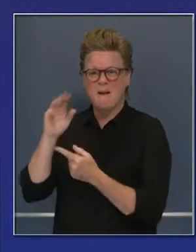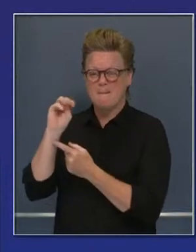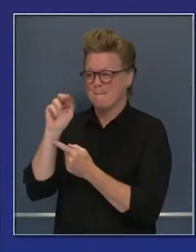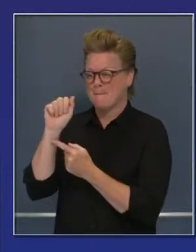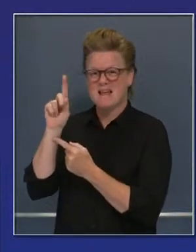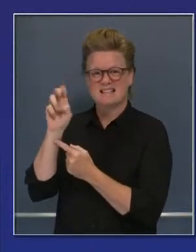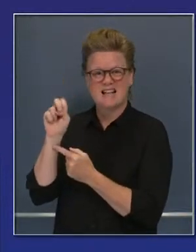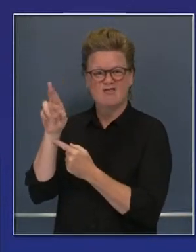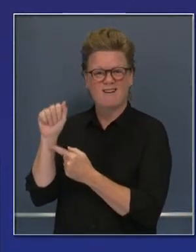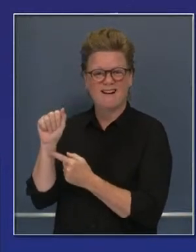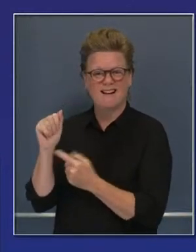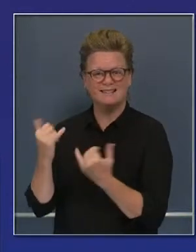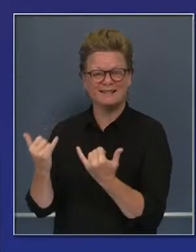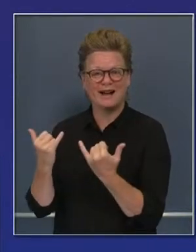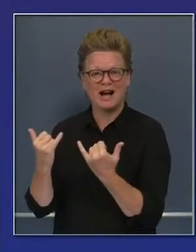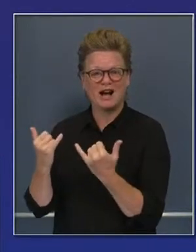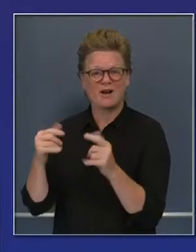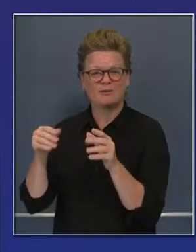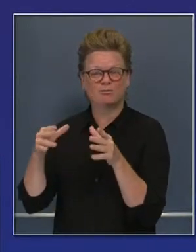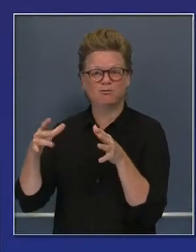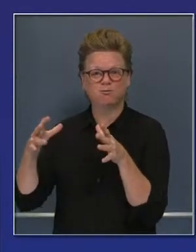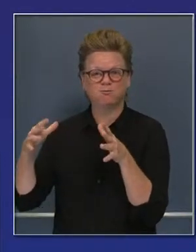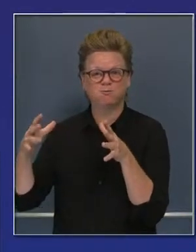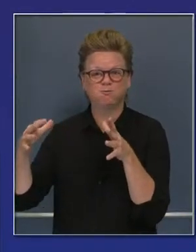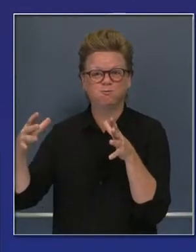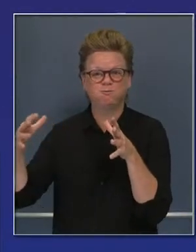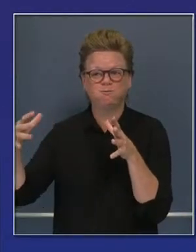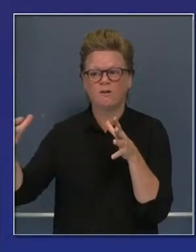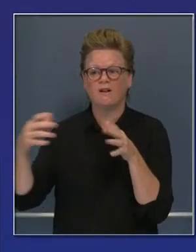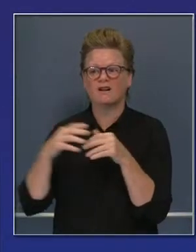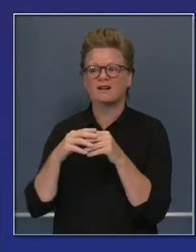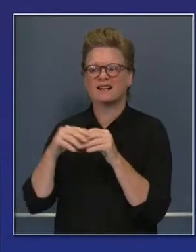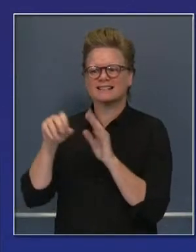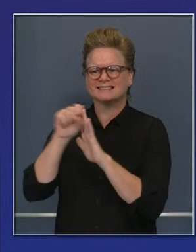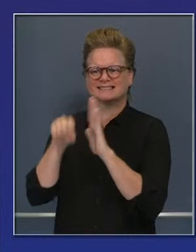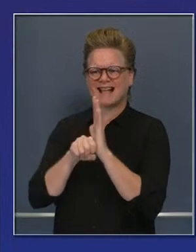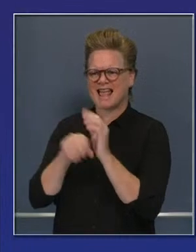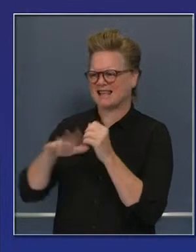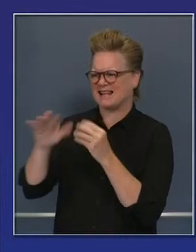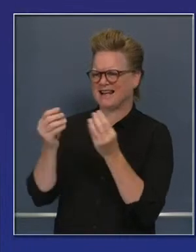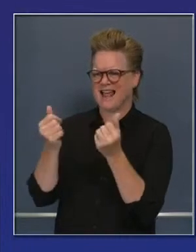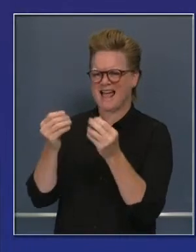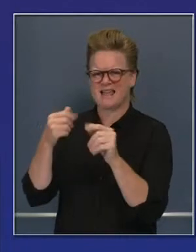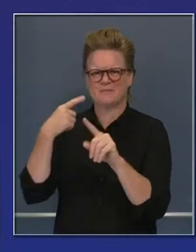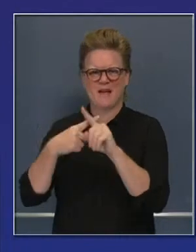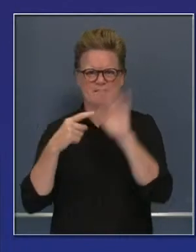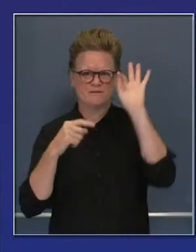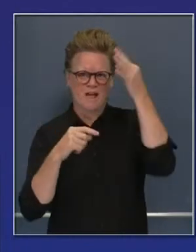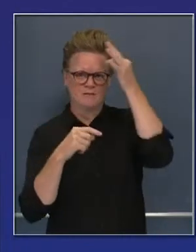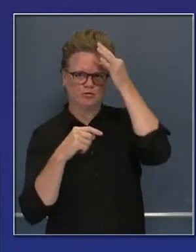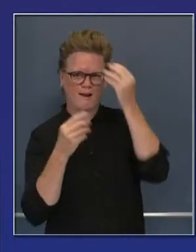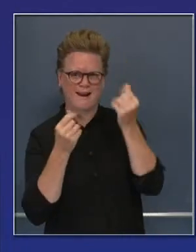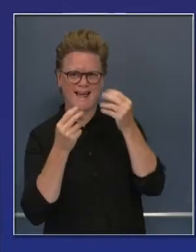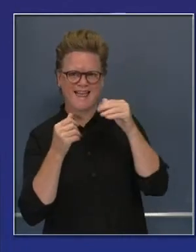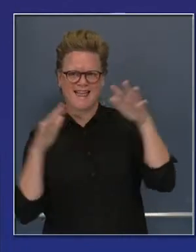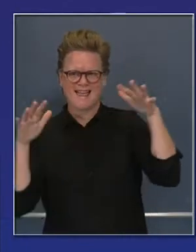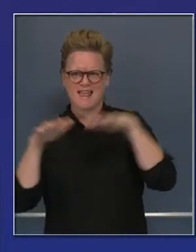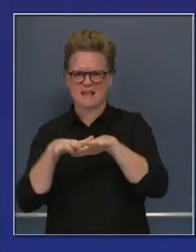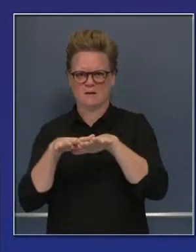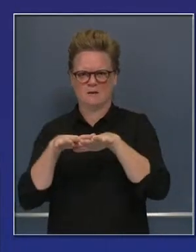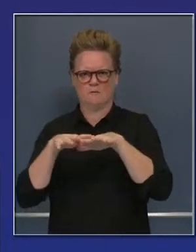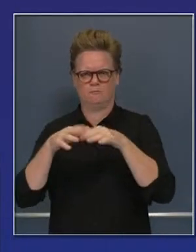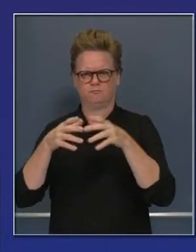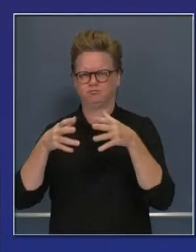is a state overlay and component. And I want to extend appreciation for the FMAG. That's language many of you that follow these